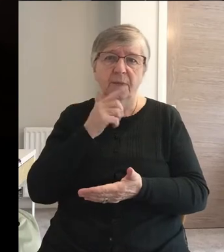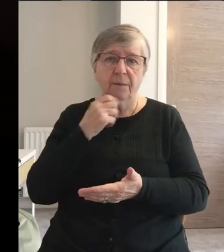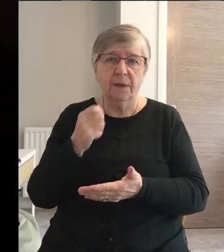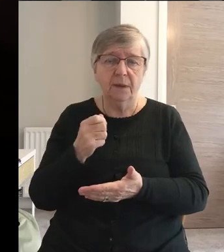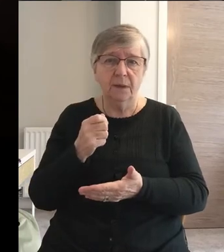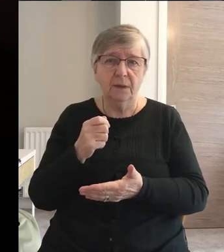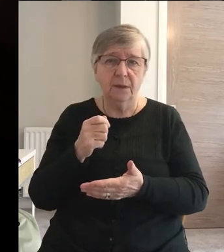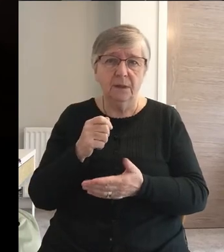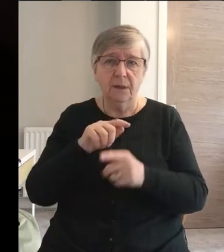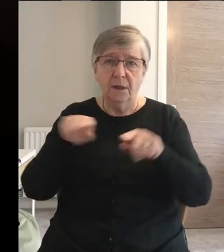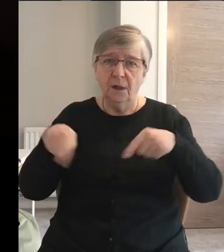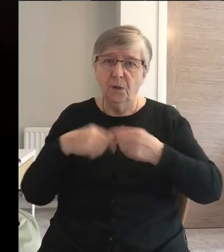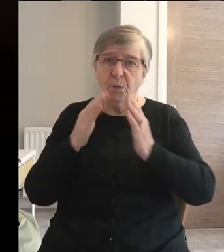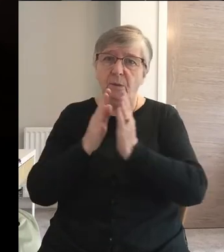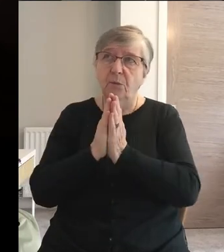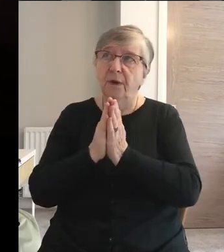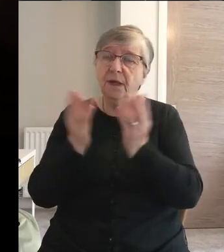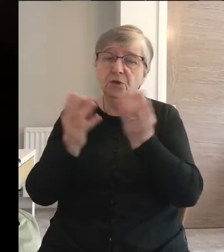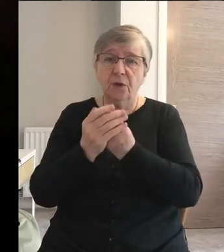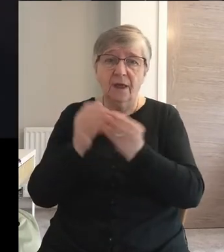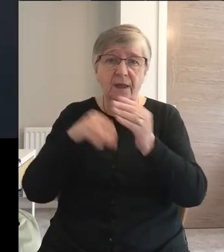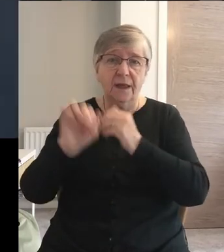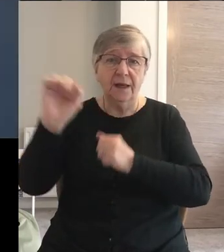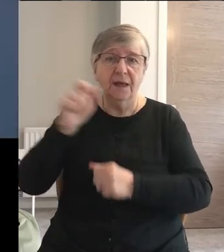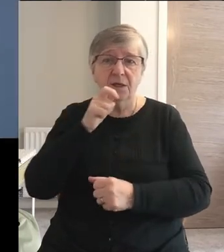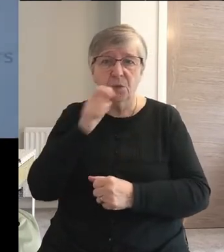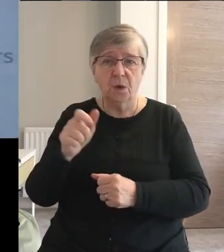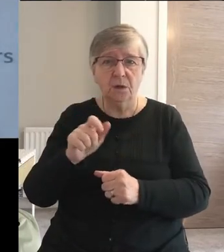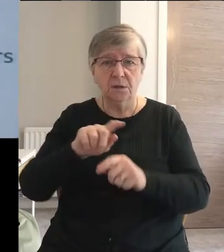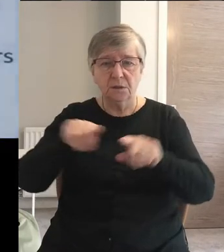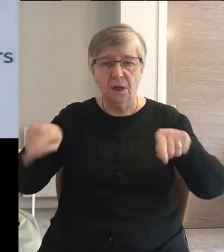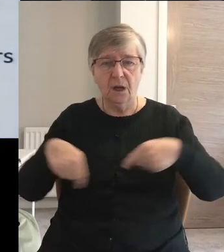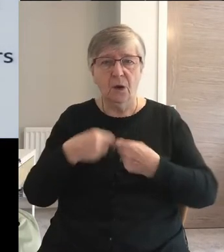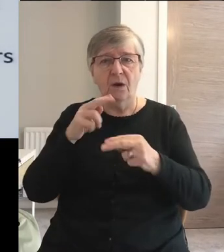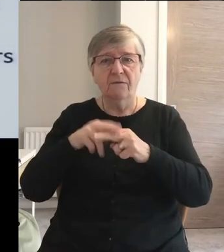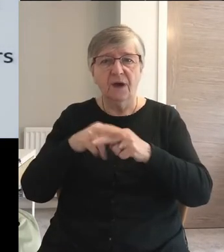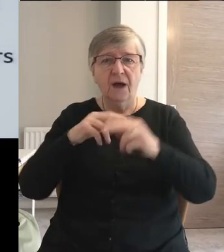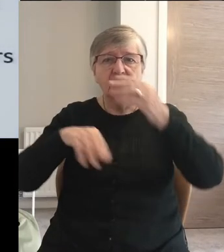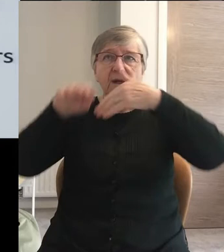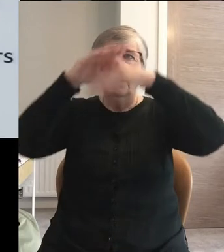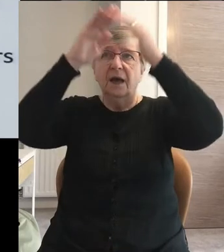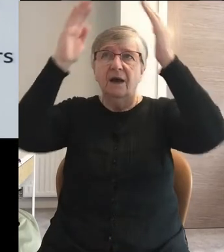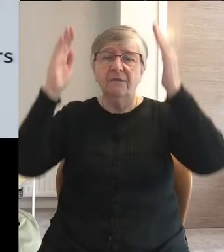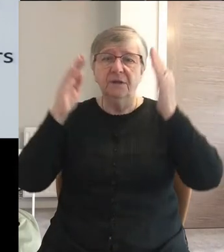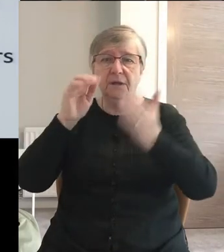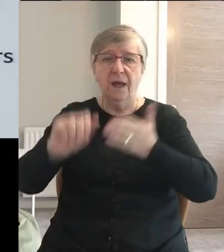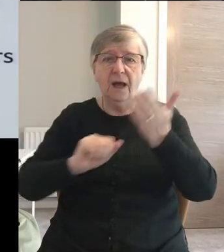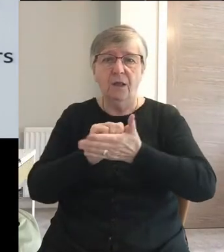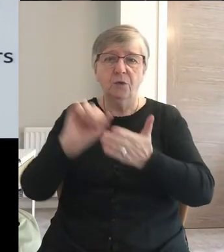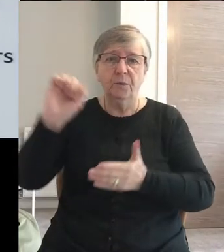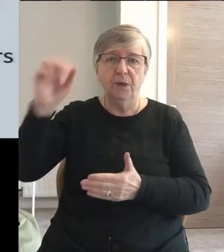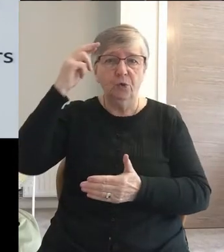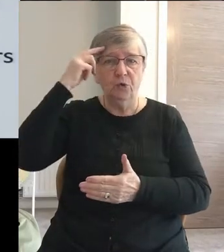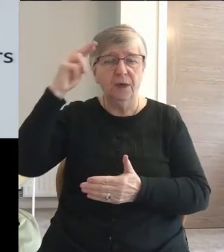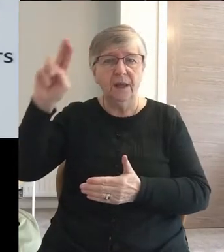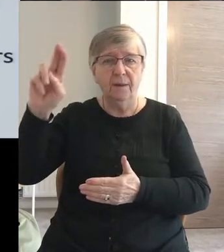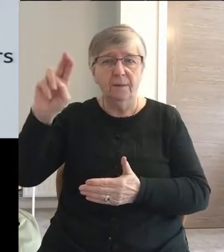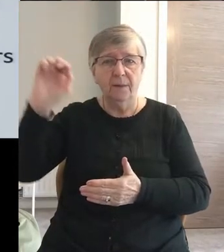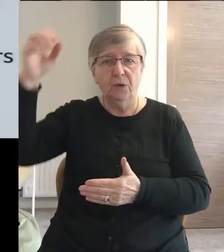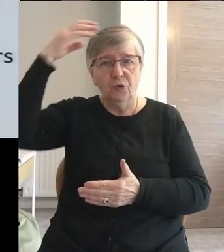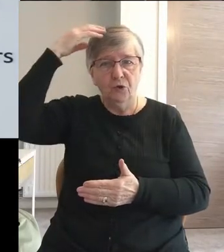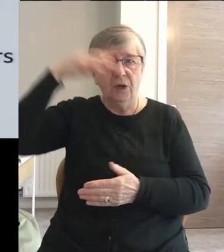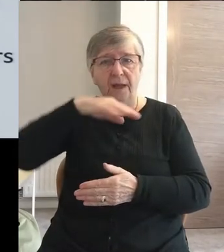And we offer and we pray together in his words. Our Father in heaven, hallowed be your name.